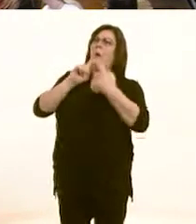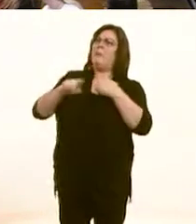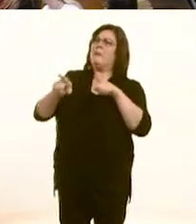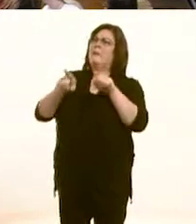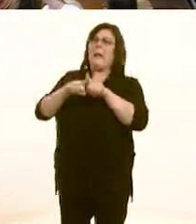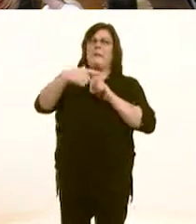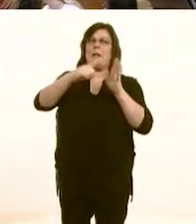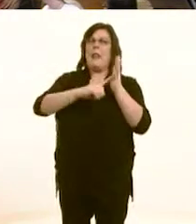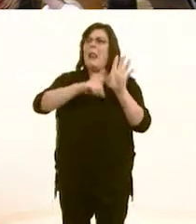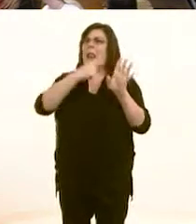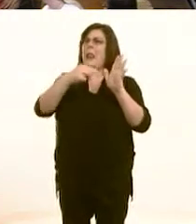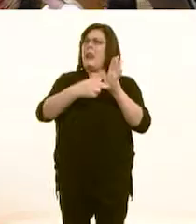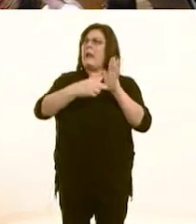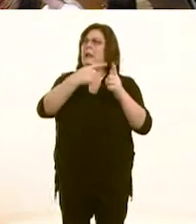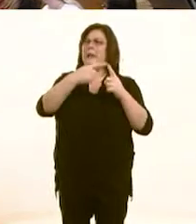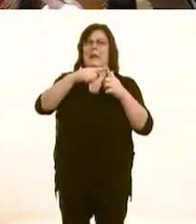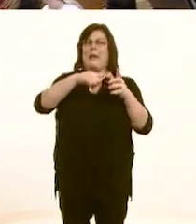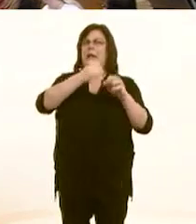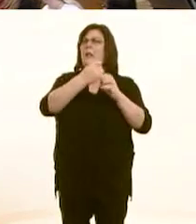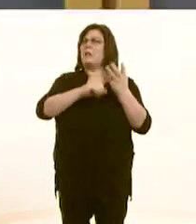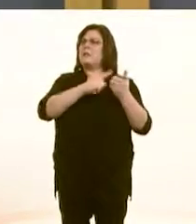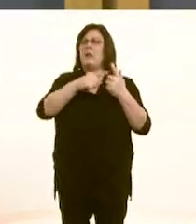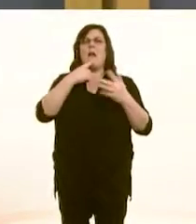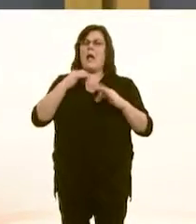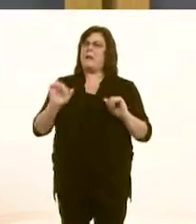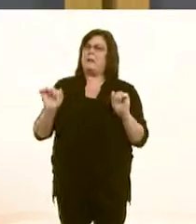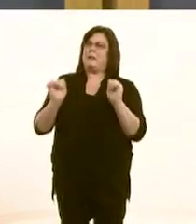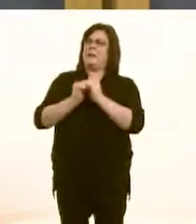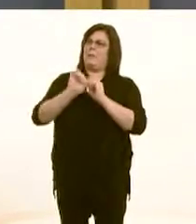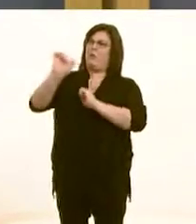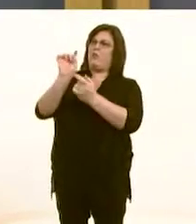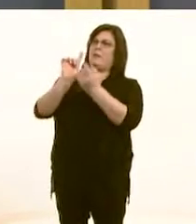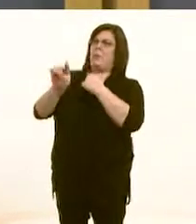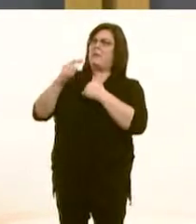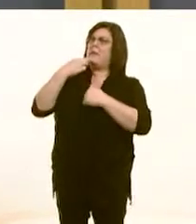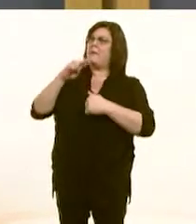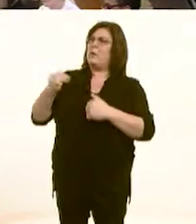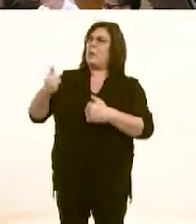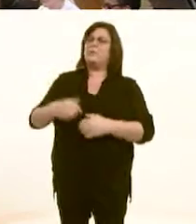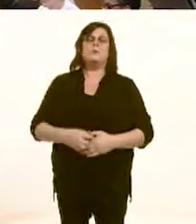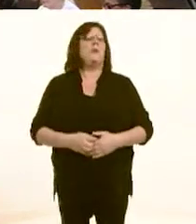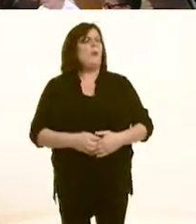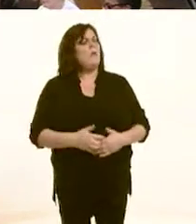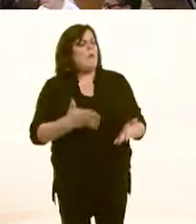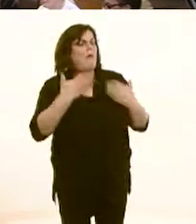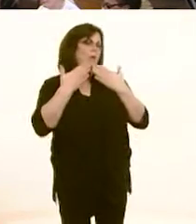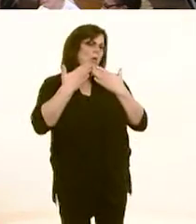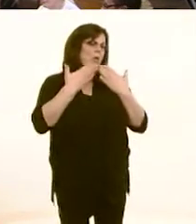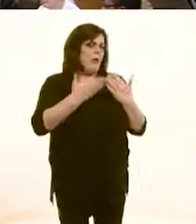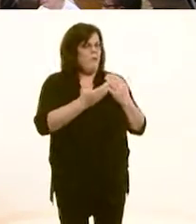and I very much appreciate the best response of our First Minister this afternoon. Well, I thank the member for